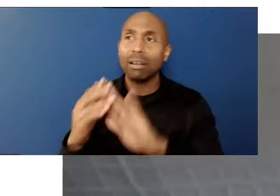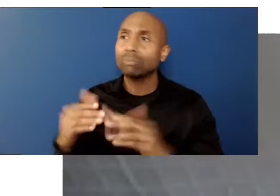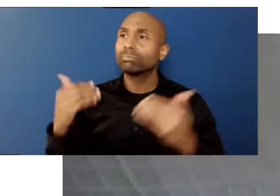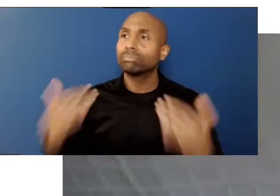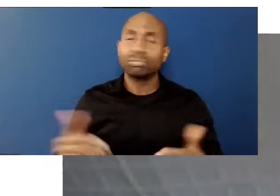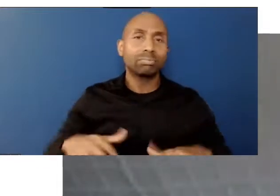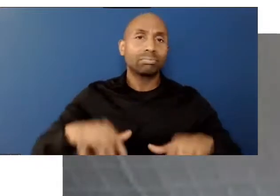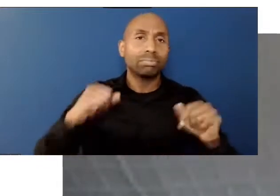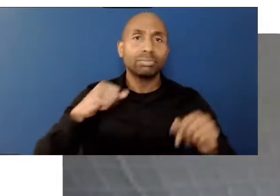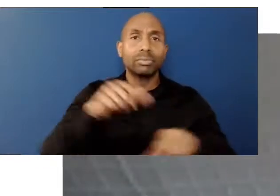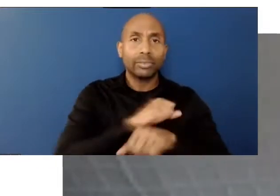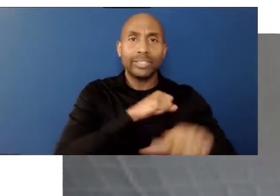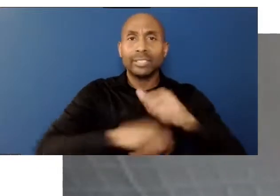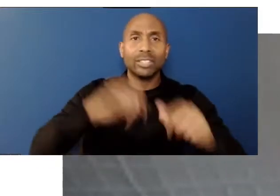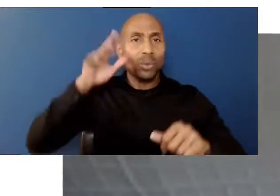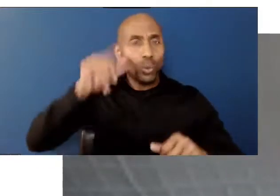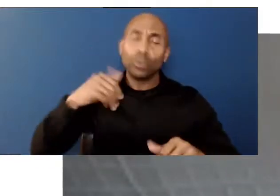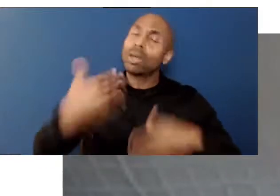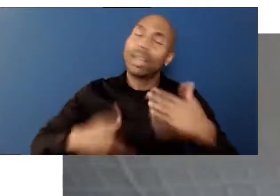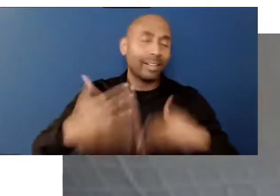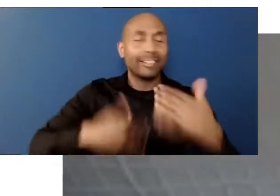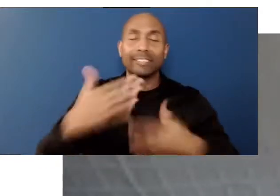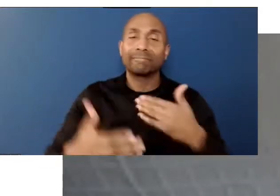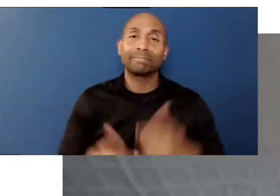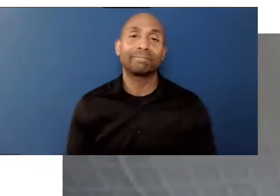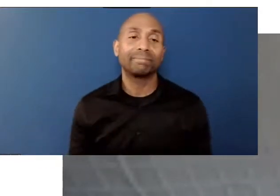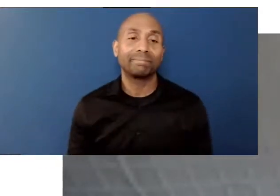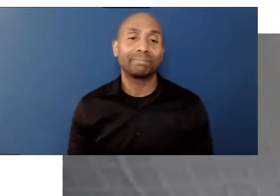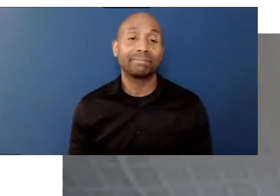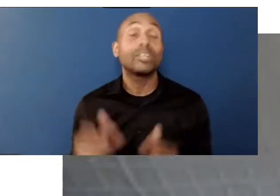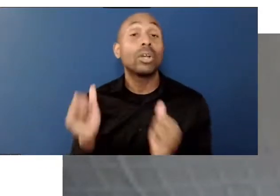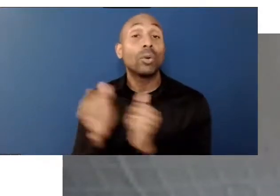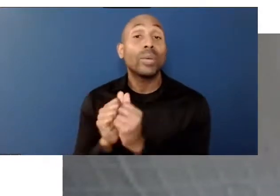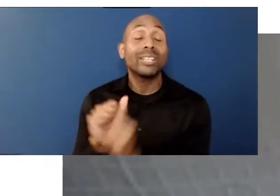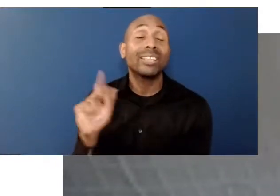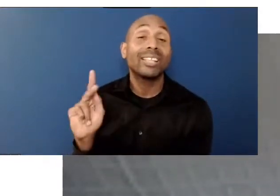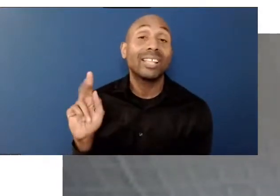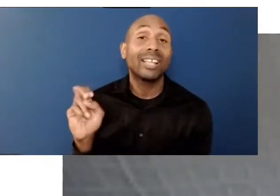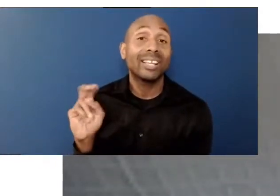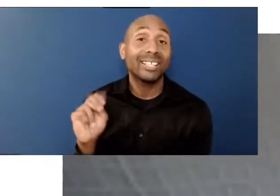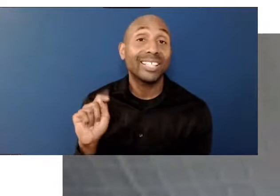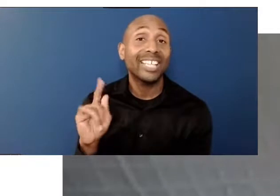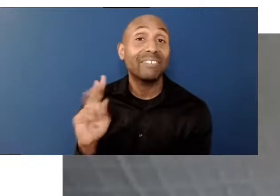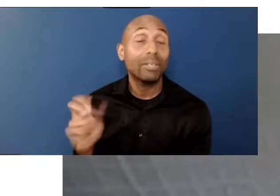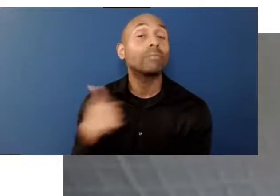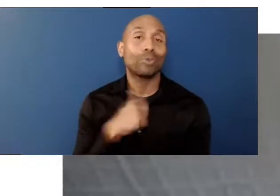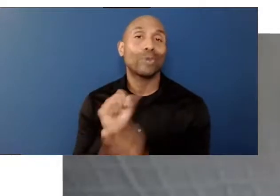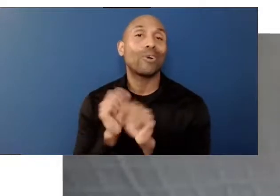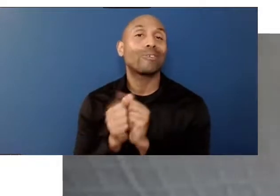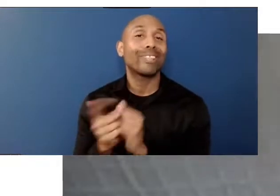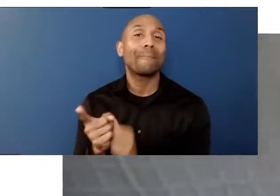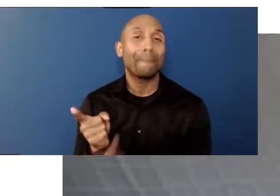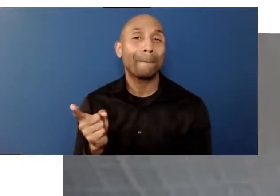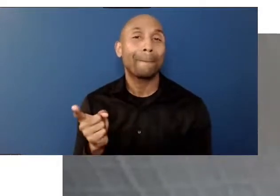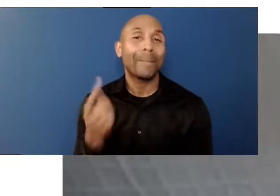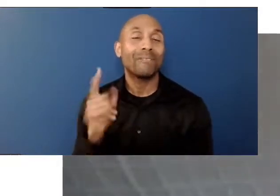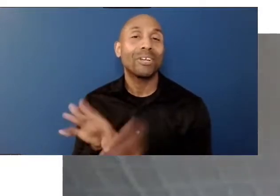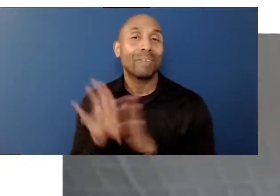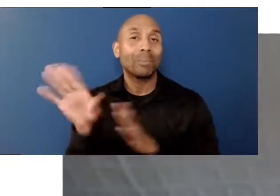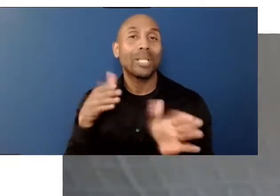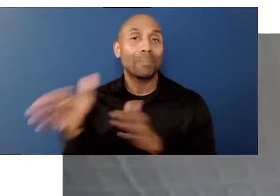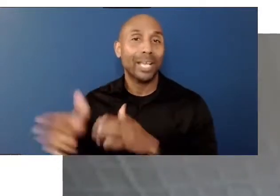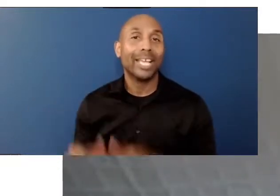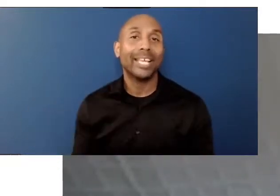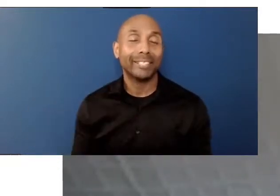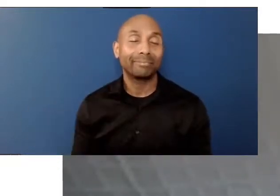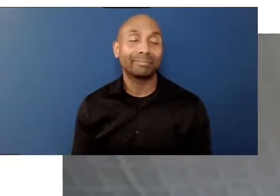We were able to work alongside the town of Kentville and working with their plan, and we were engaging with the public